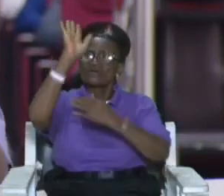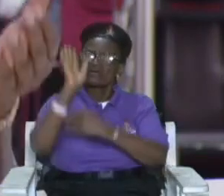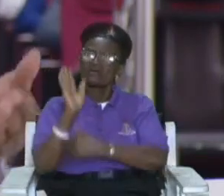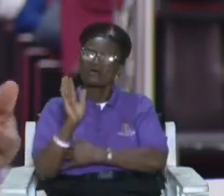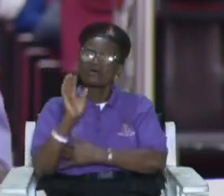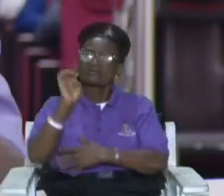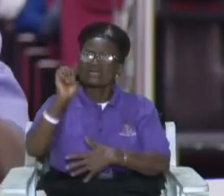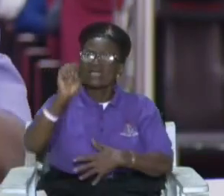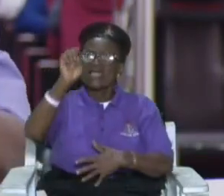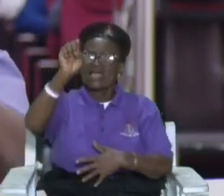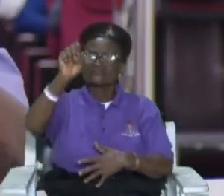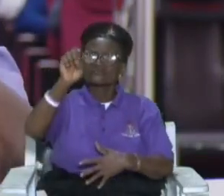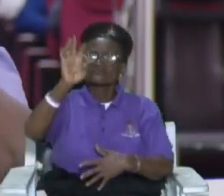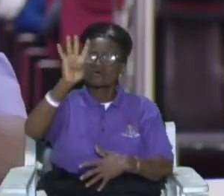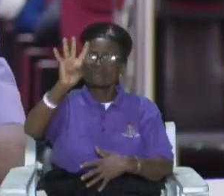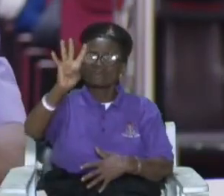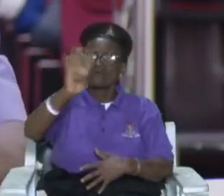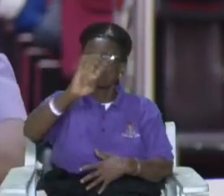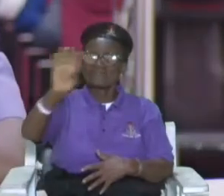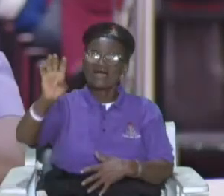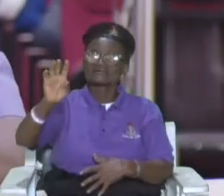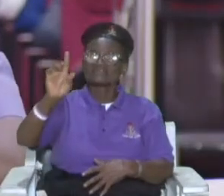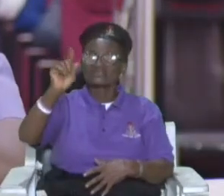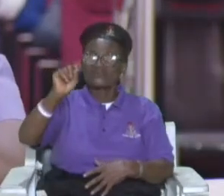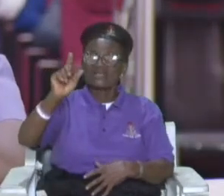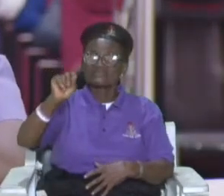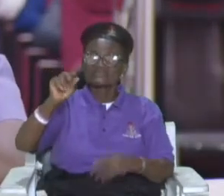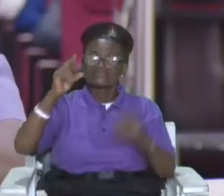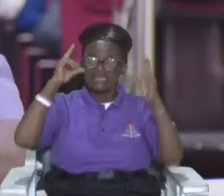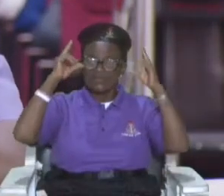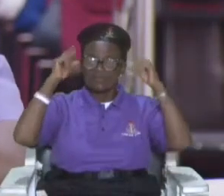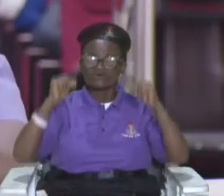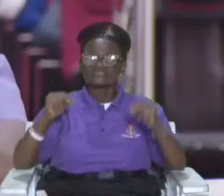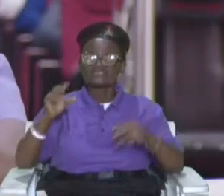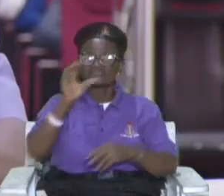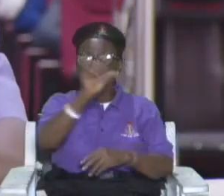Exodus 4:20. Moses took the rod of God